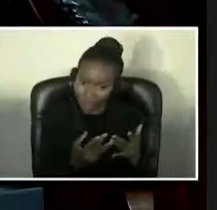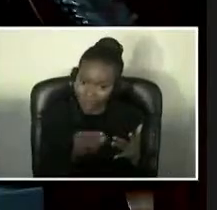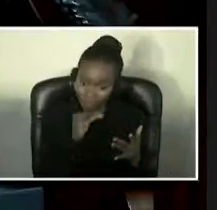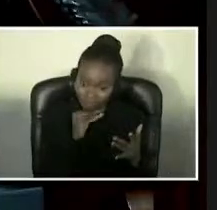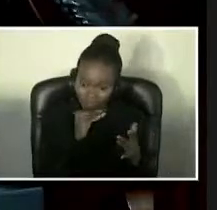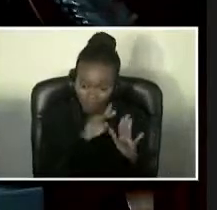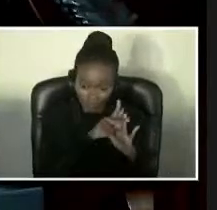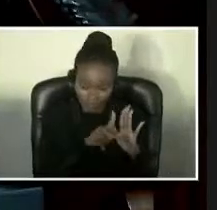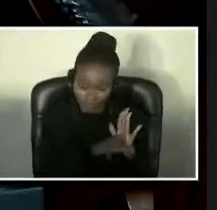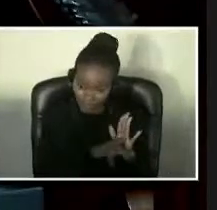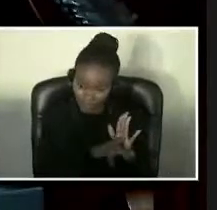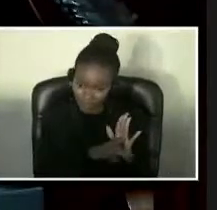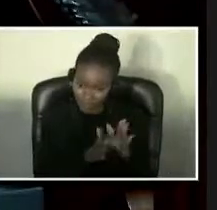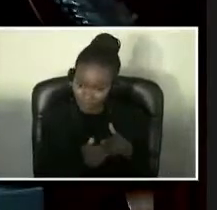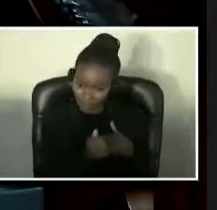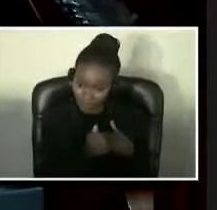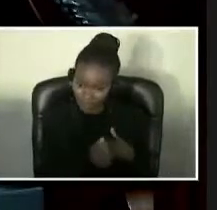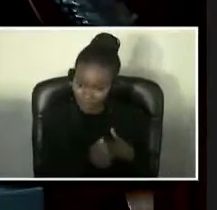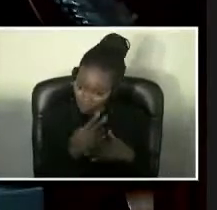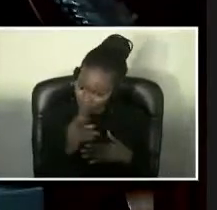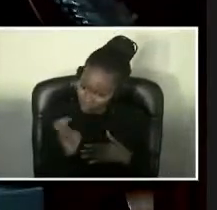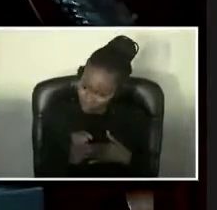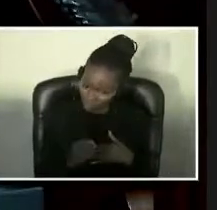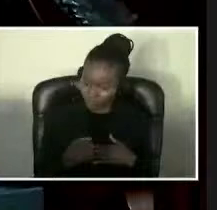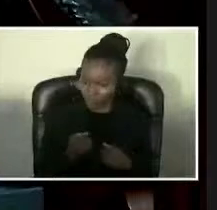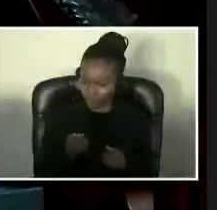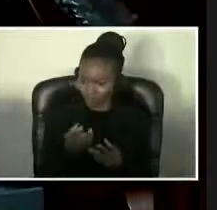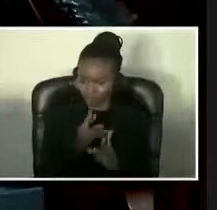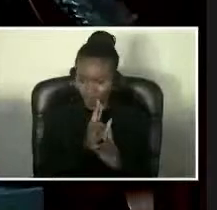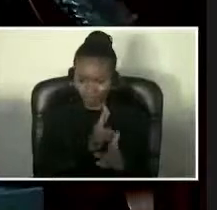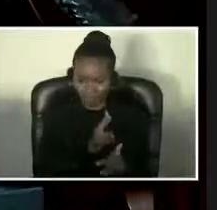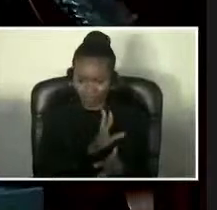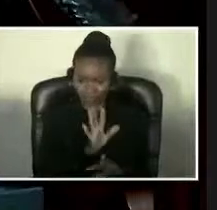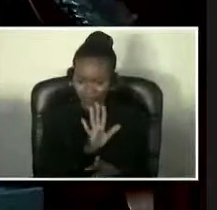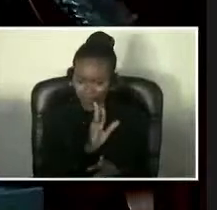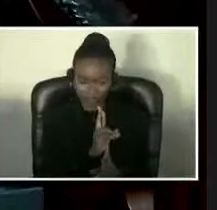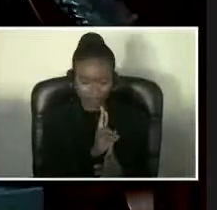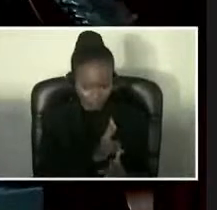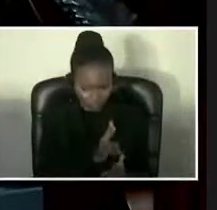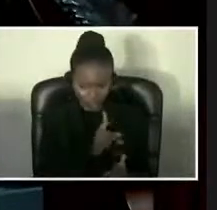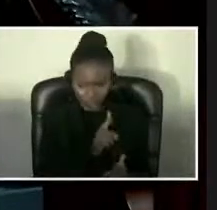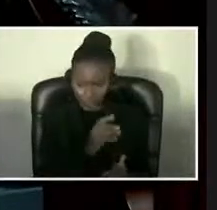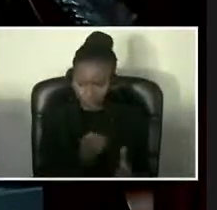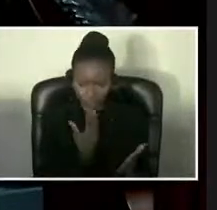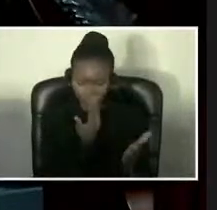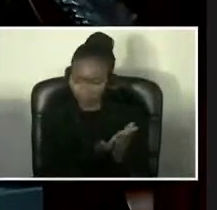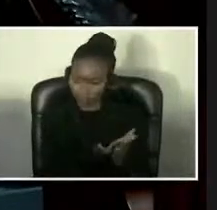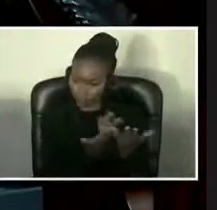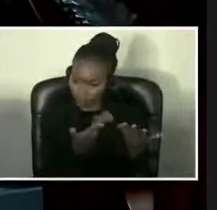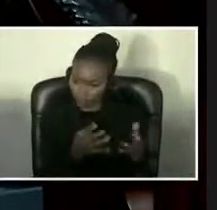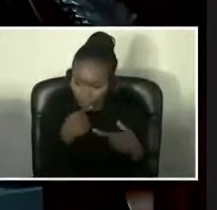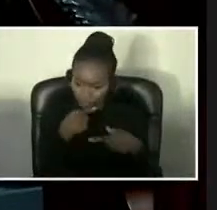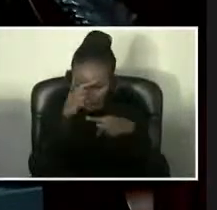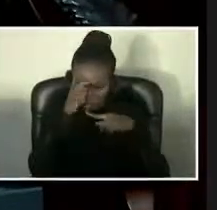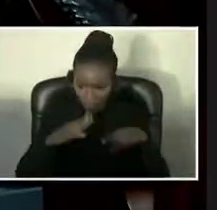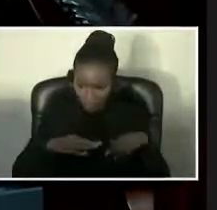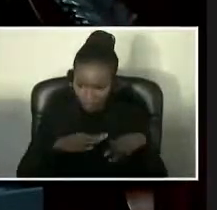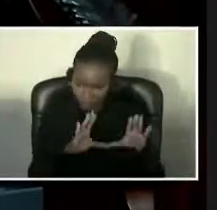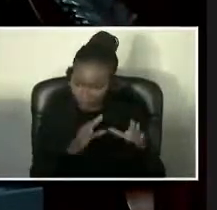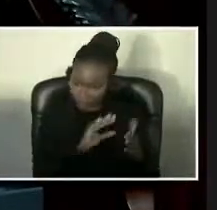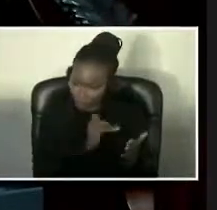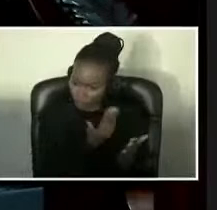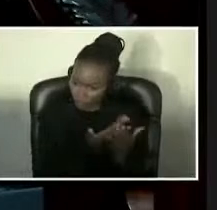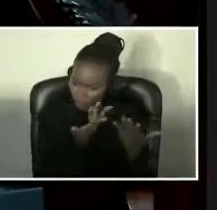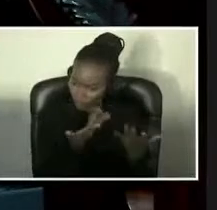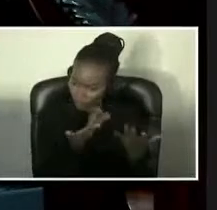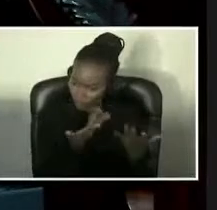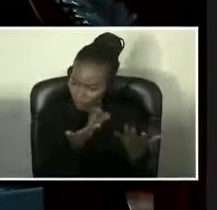direction i can't be coming here and talking on reports these reports are reports that have been provided to the portfolio committee now if